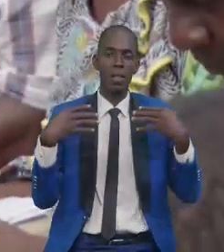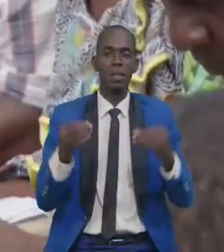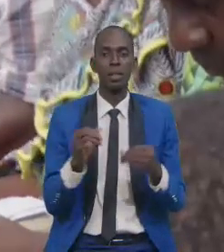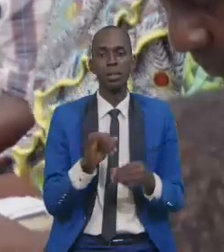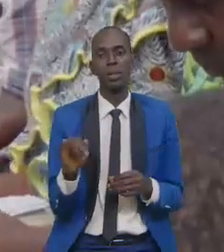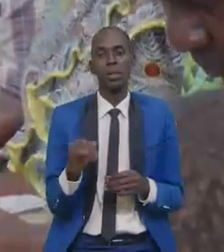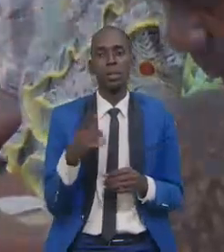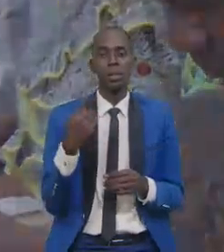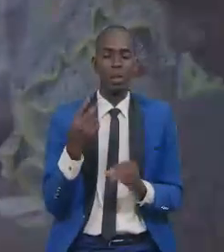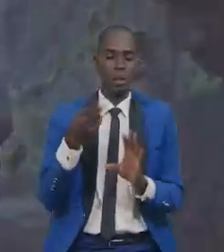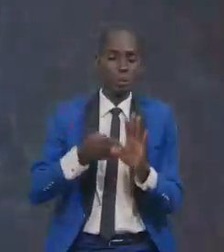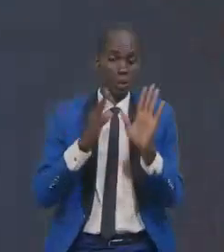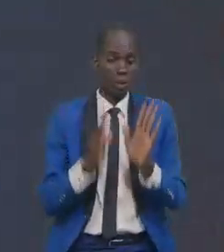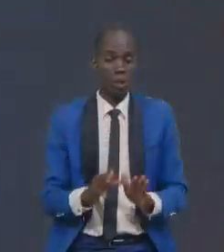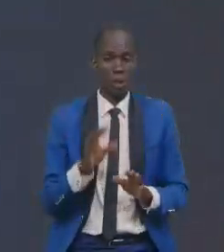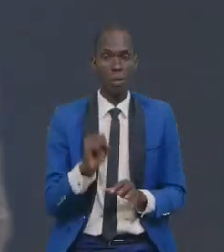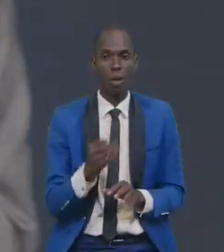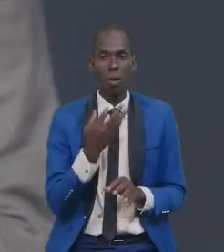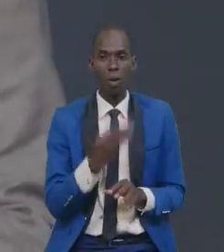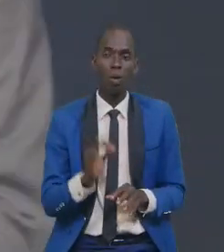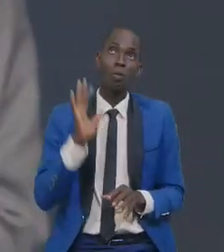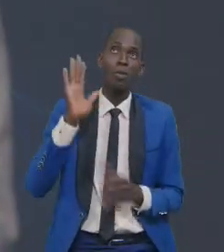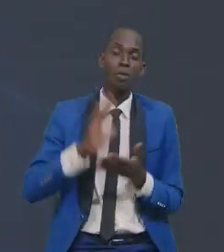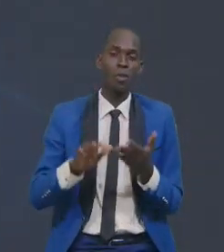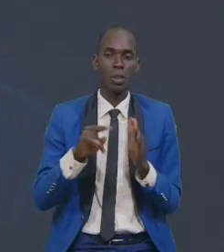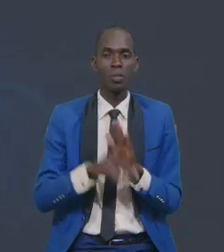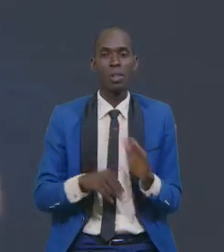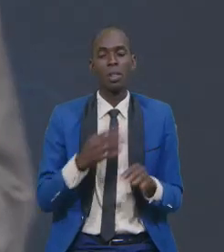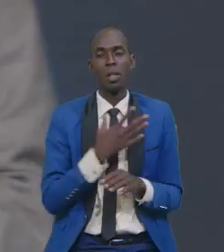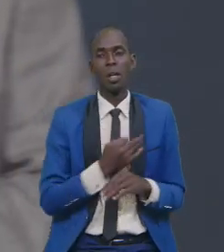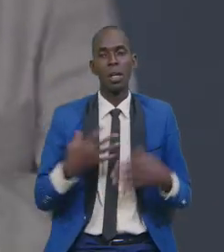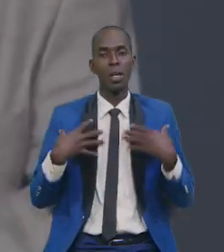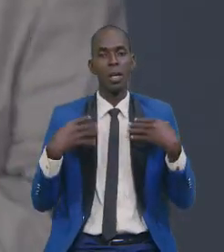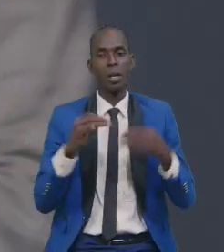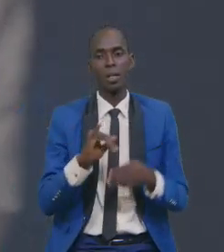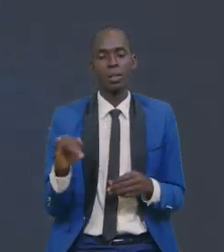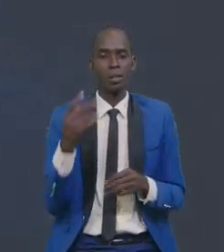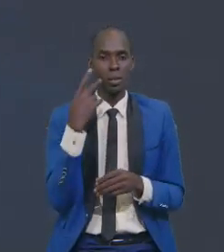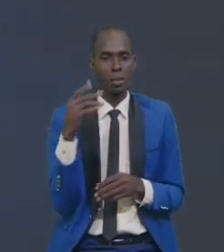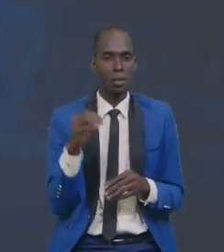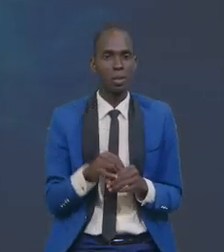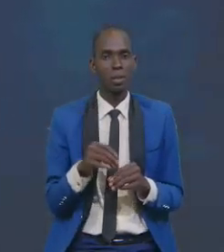of his healing and of his forgiveness. We're coming to Psalm